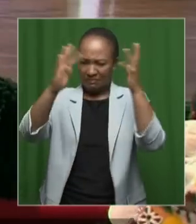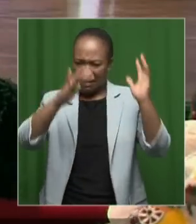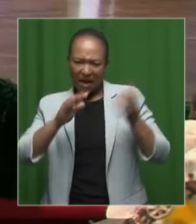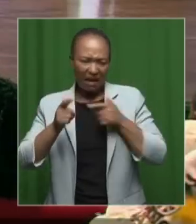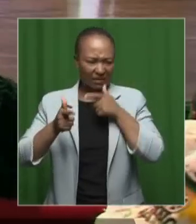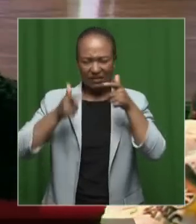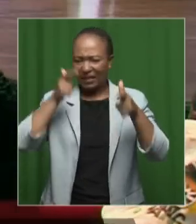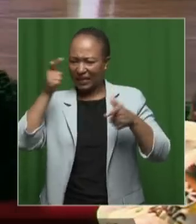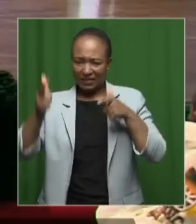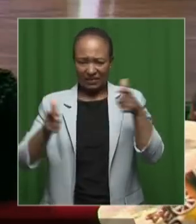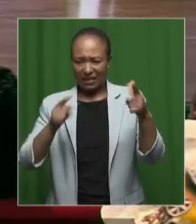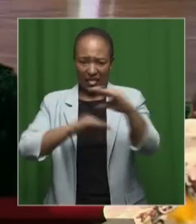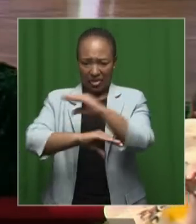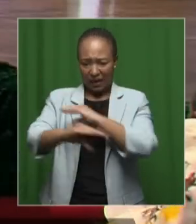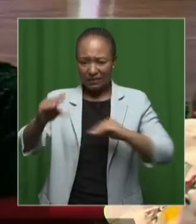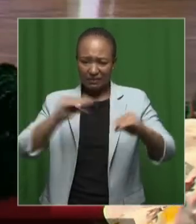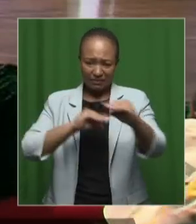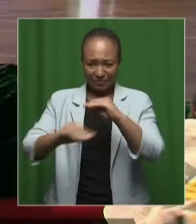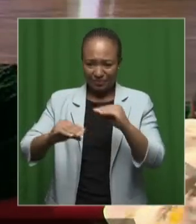Well,